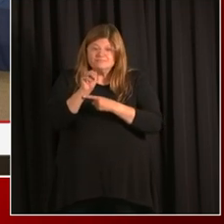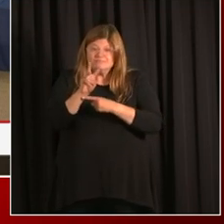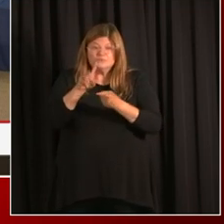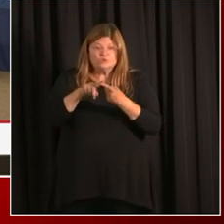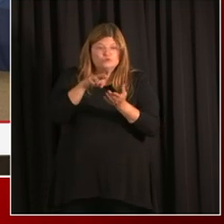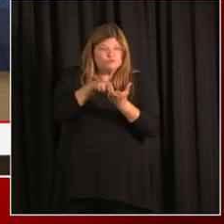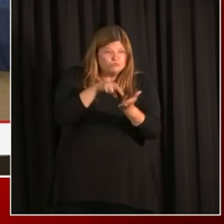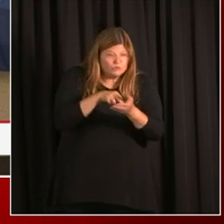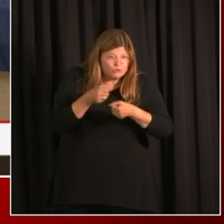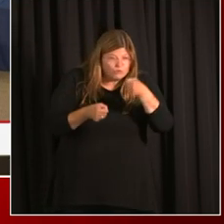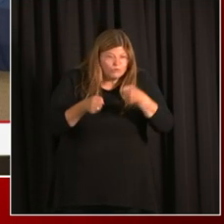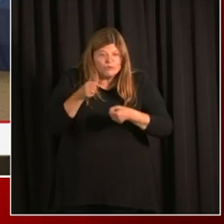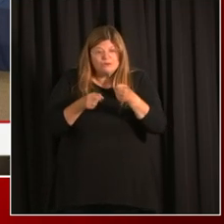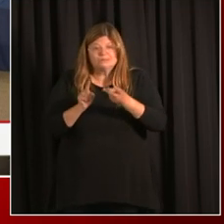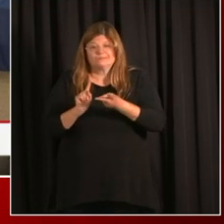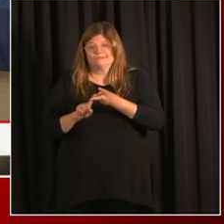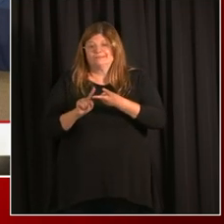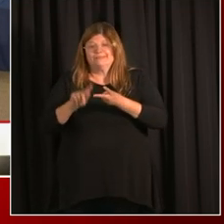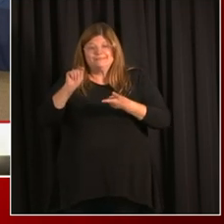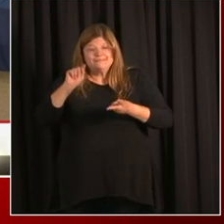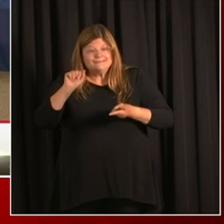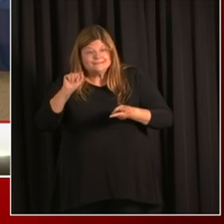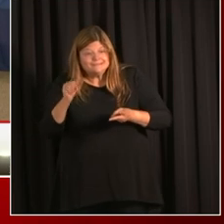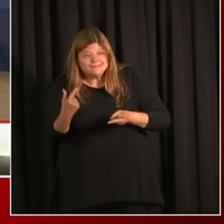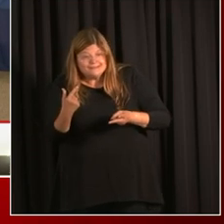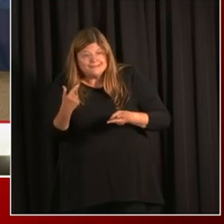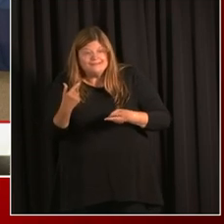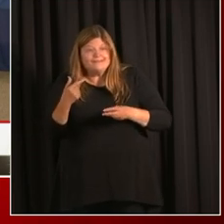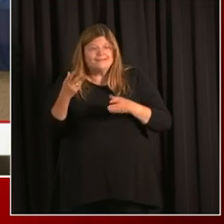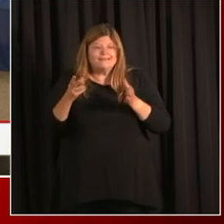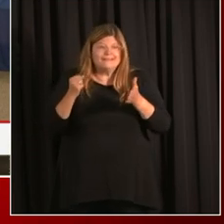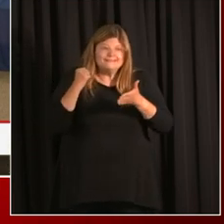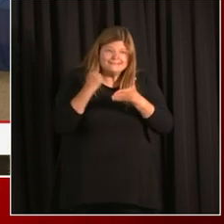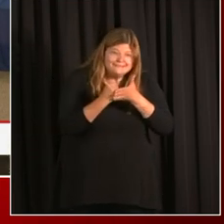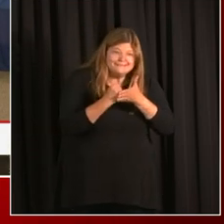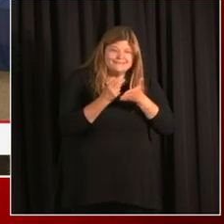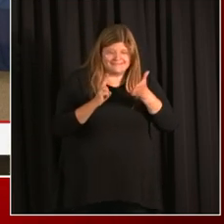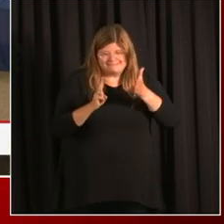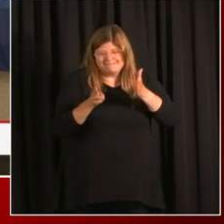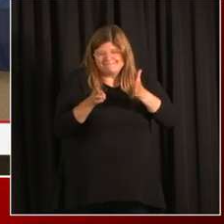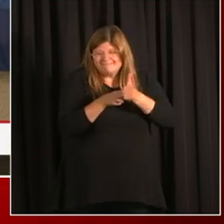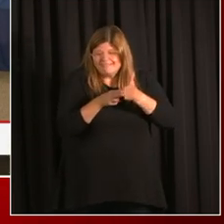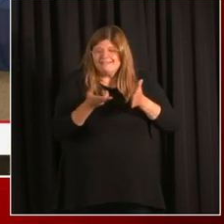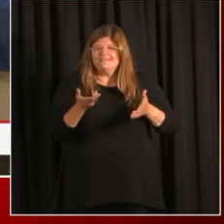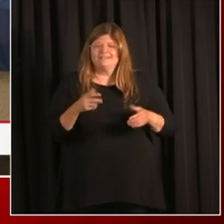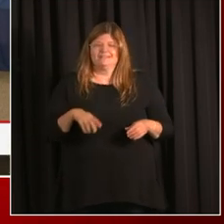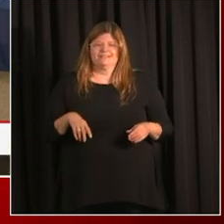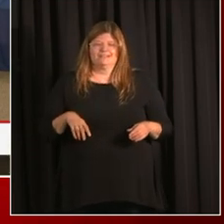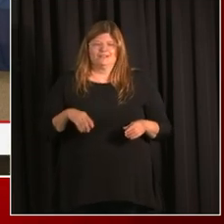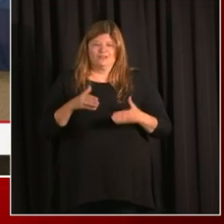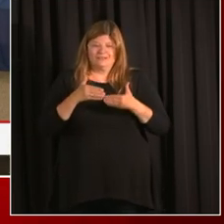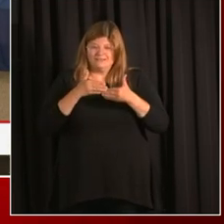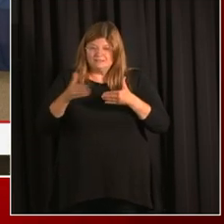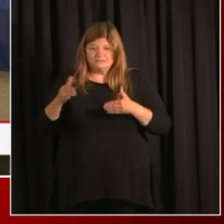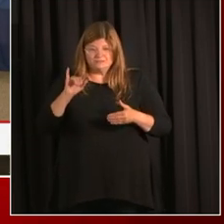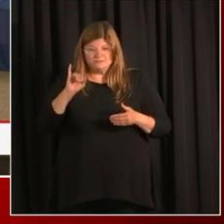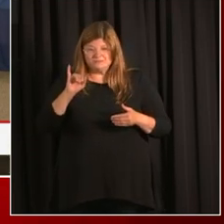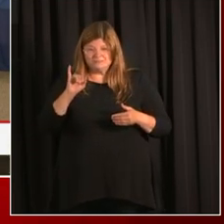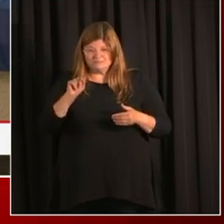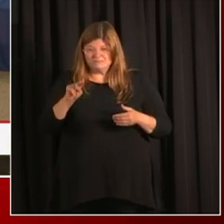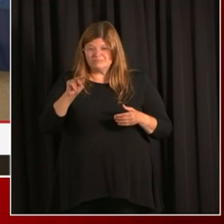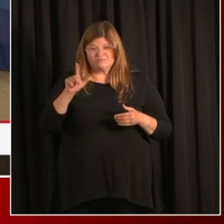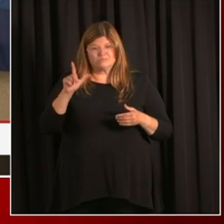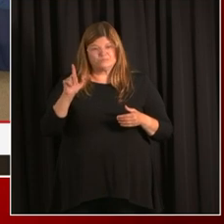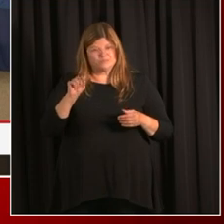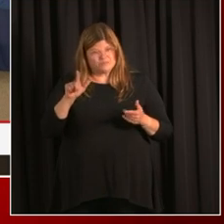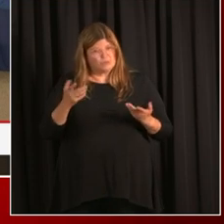the vehicle and have tags issued no sooner than January 2021. They would like to drive